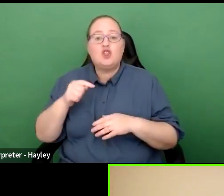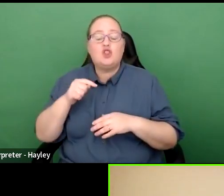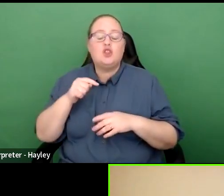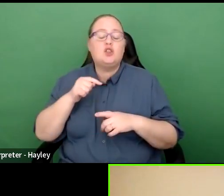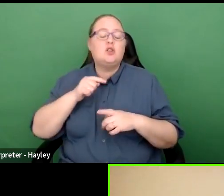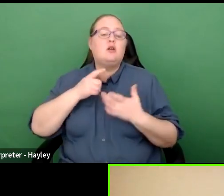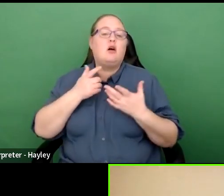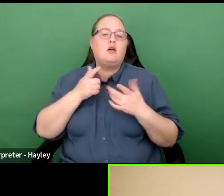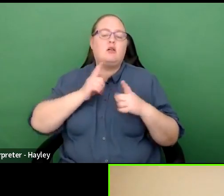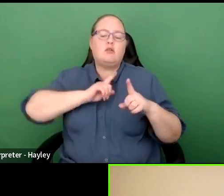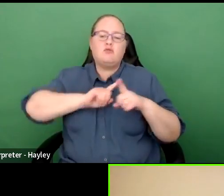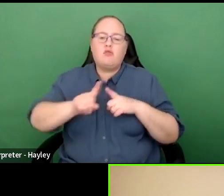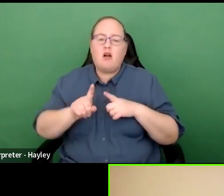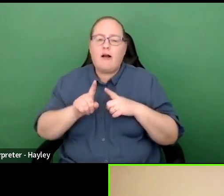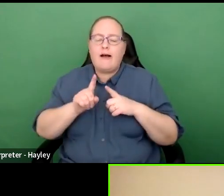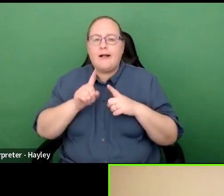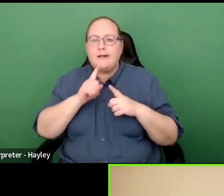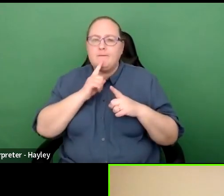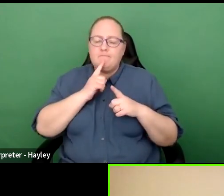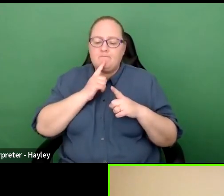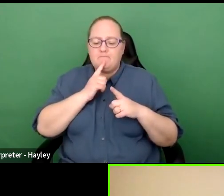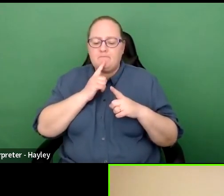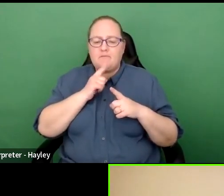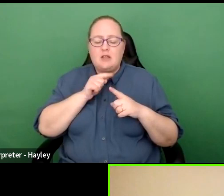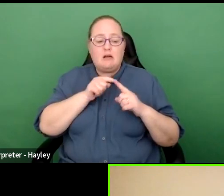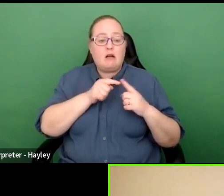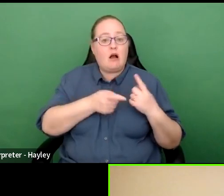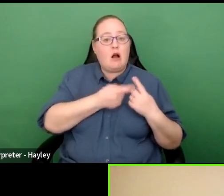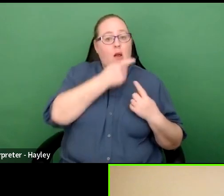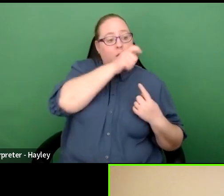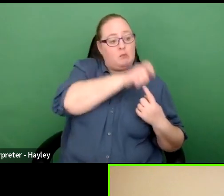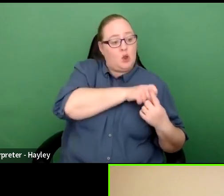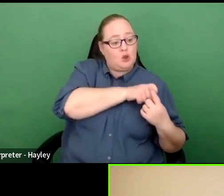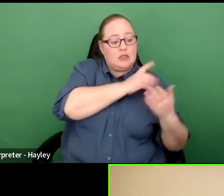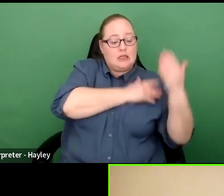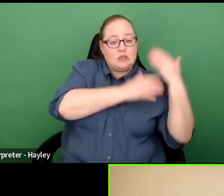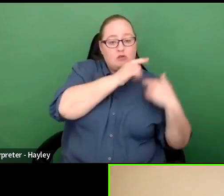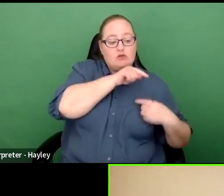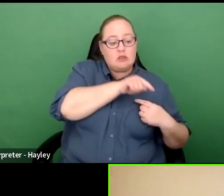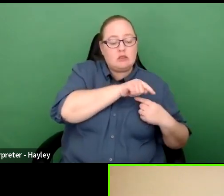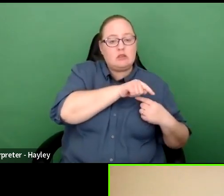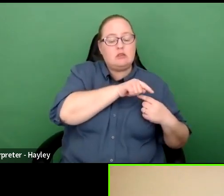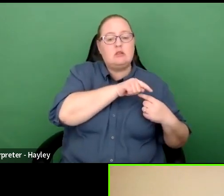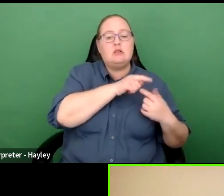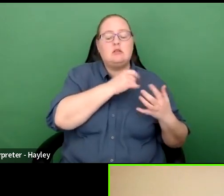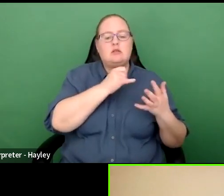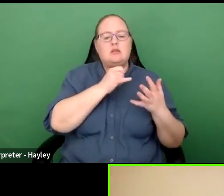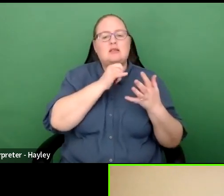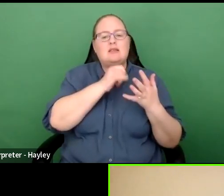approach it from what another historian, Stephen Kotkin, calls